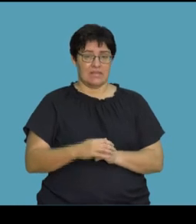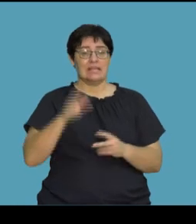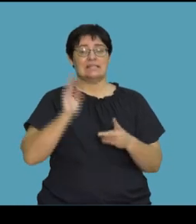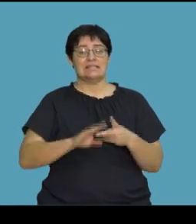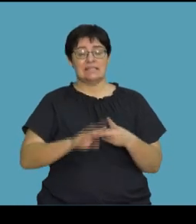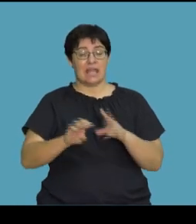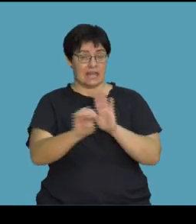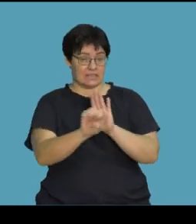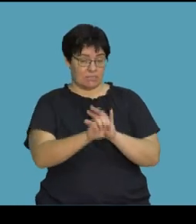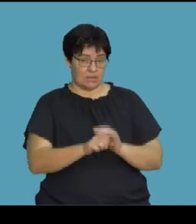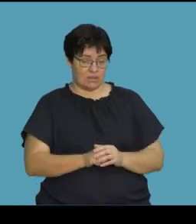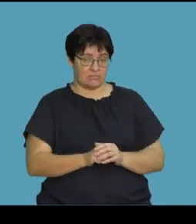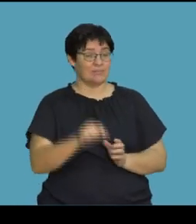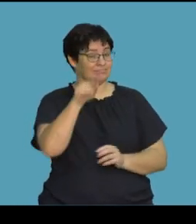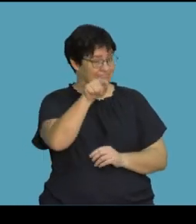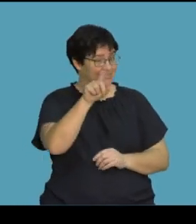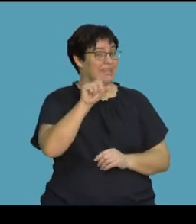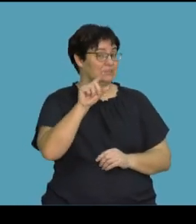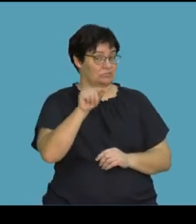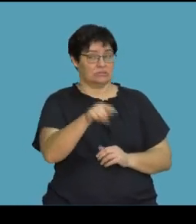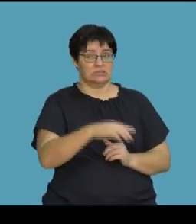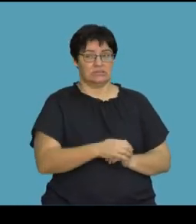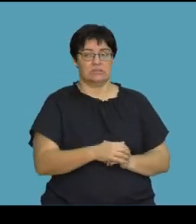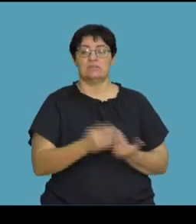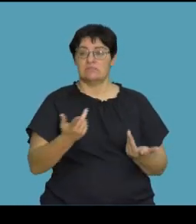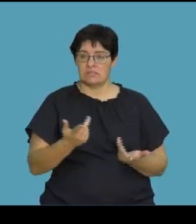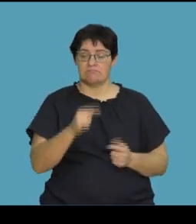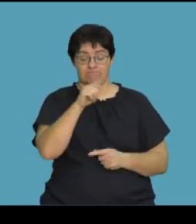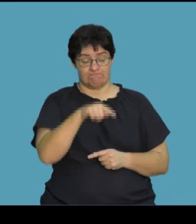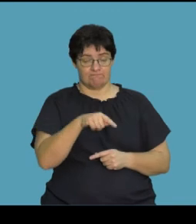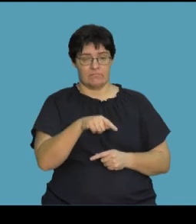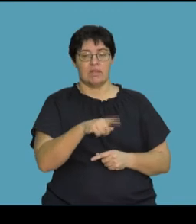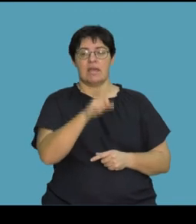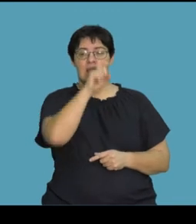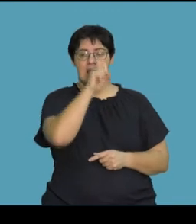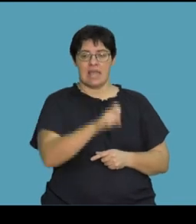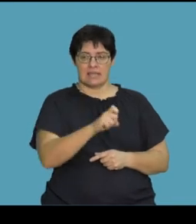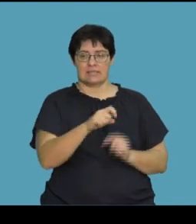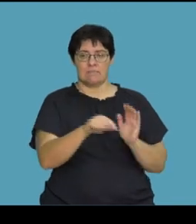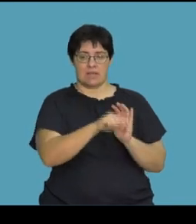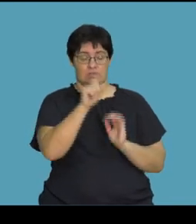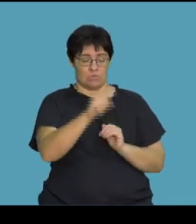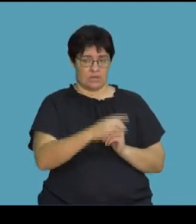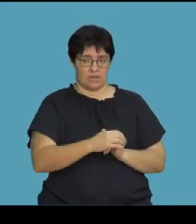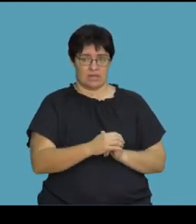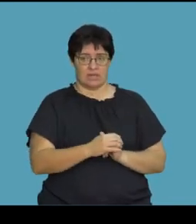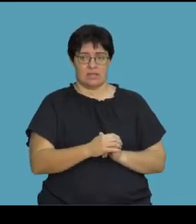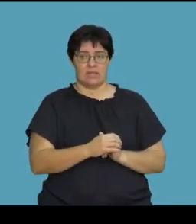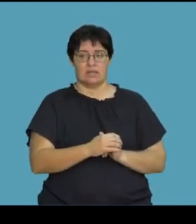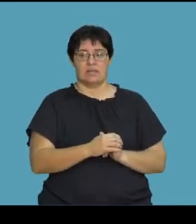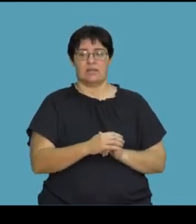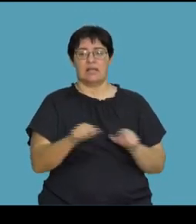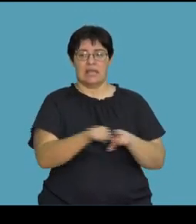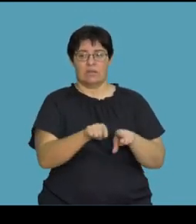second example now is the interesting one, right? If I simplify this, it becomes x minus 1 inside the square